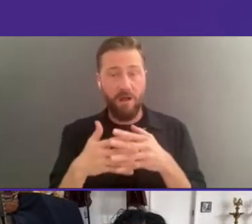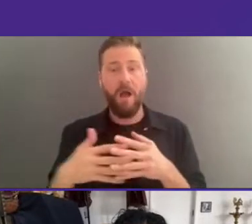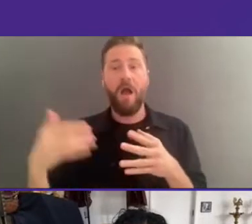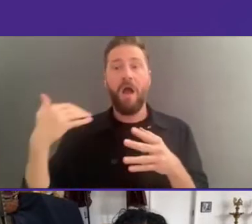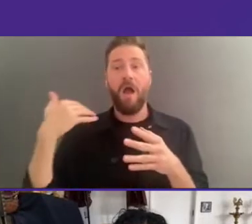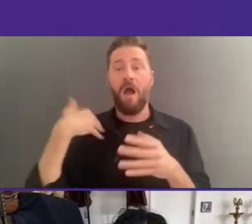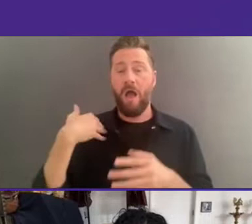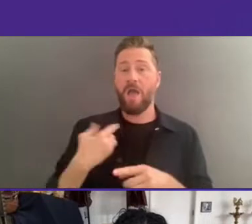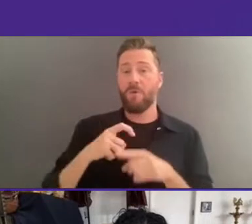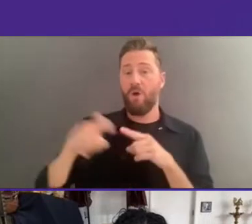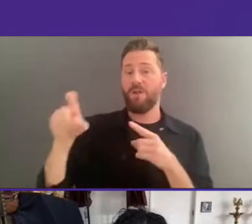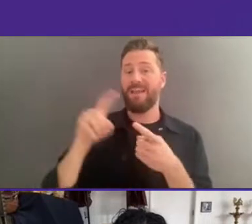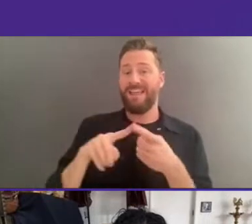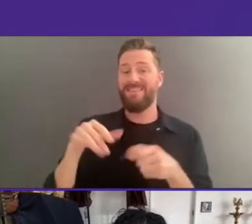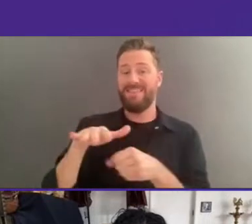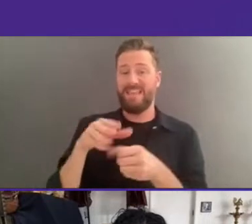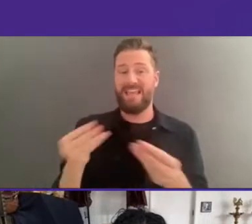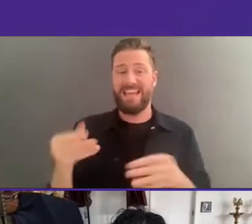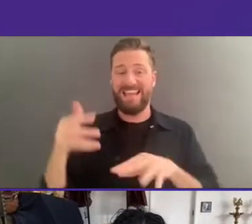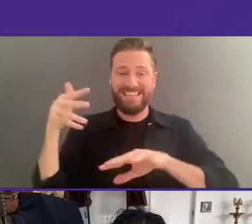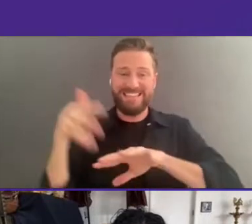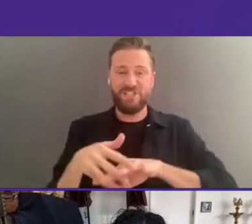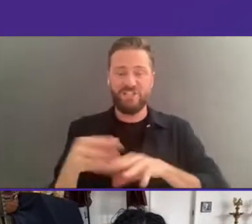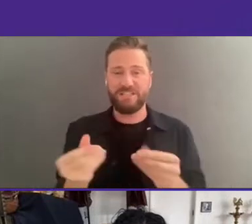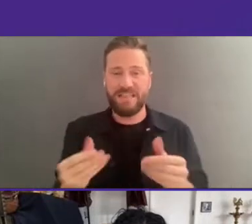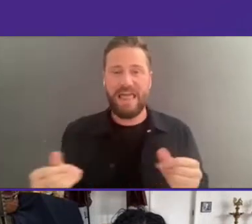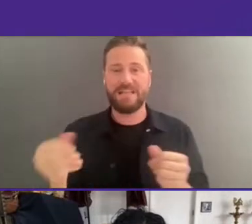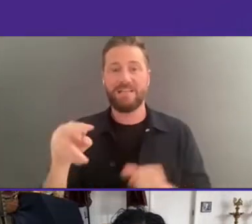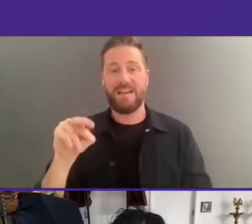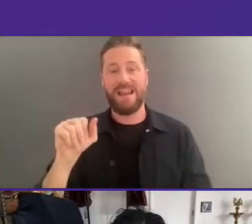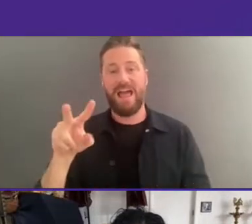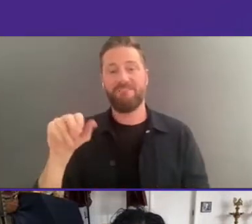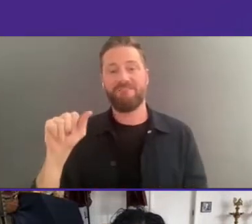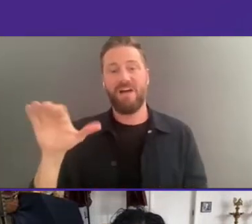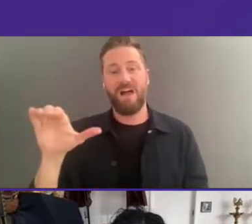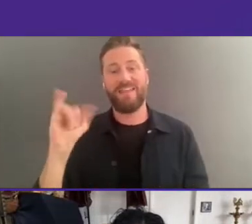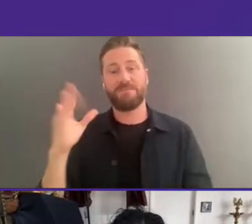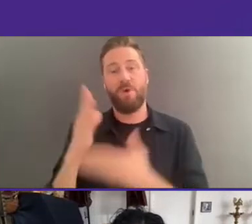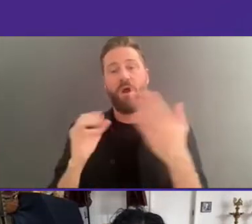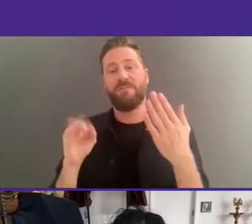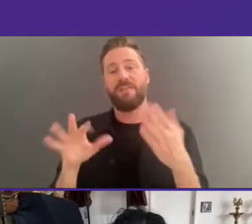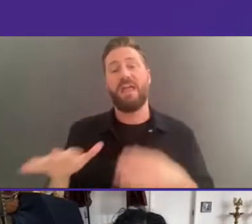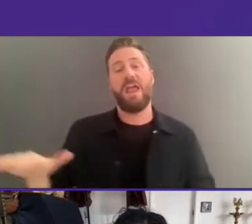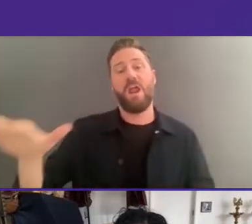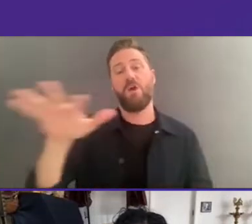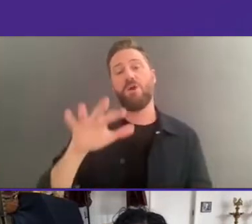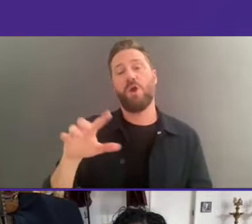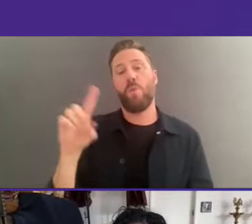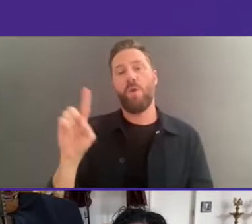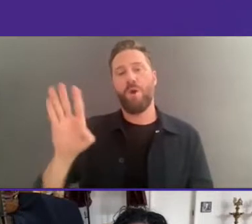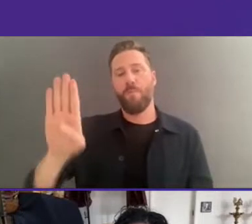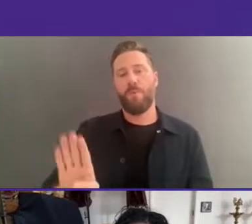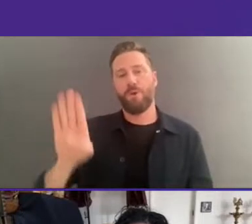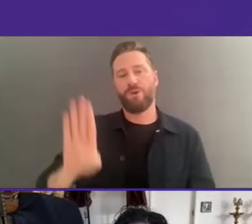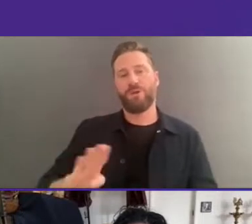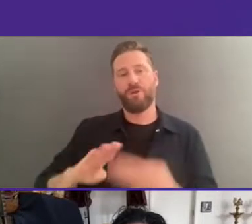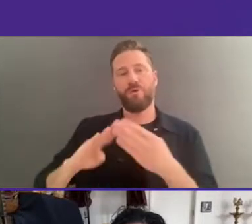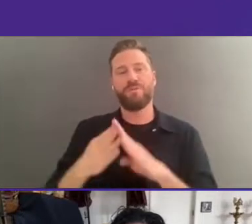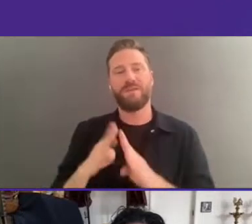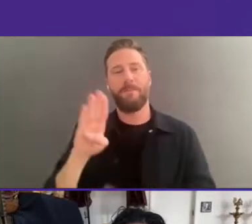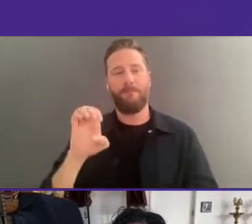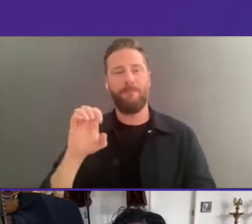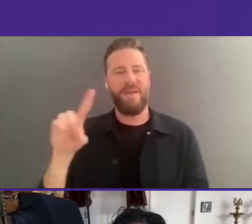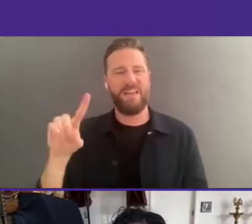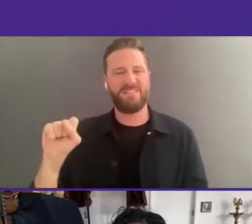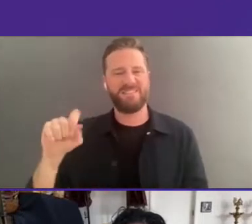land Navatman, which is a part of the area in which the Brooklyn community of Bedford-Stuyvesant